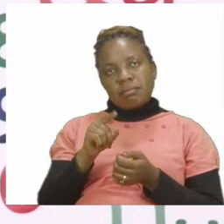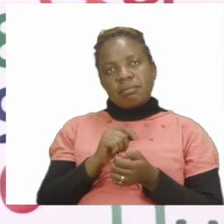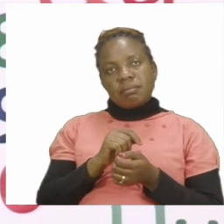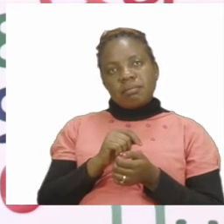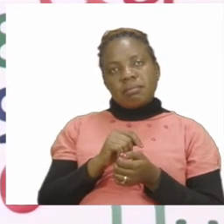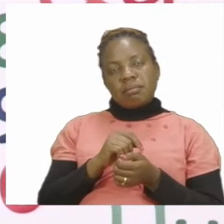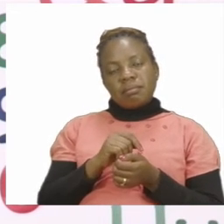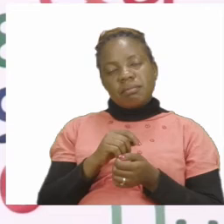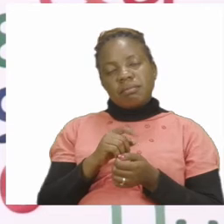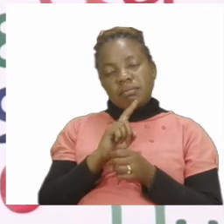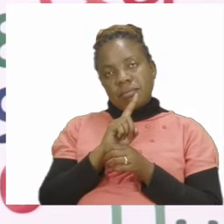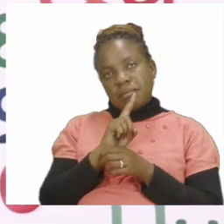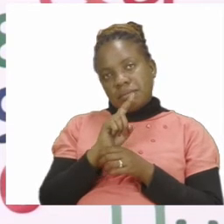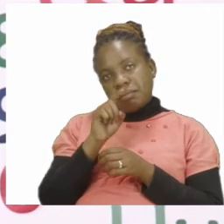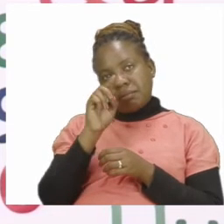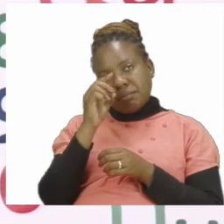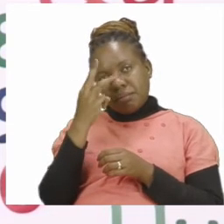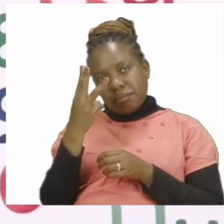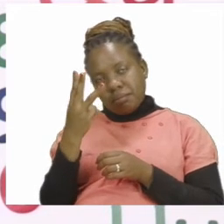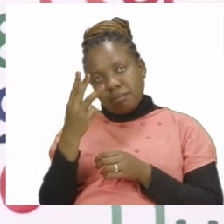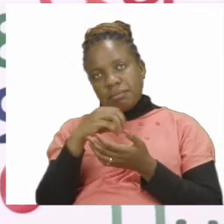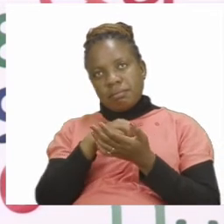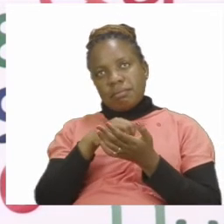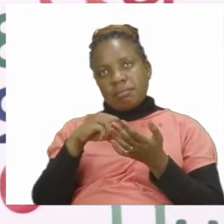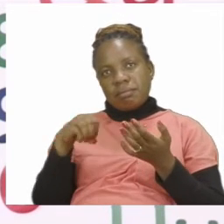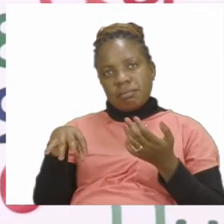is 3 minus 7. Can we